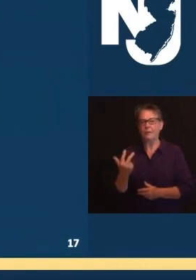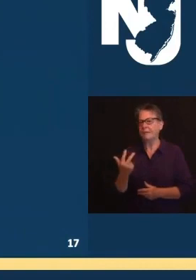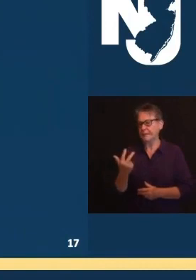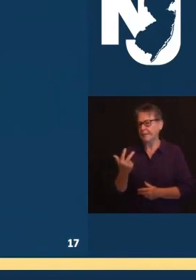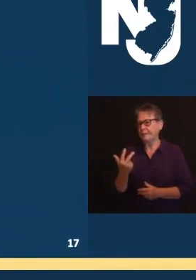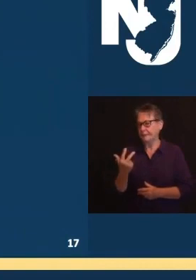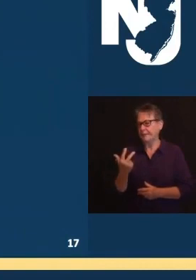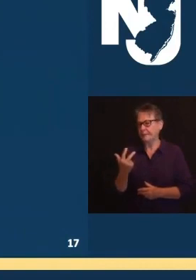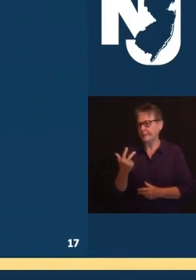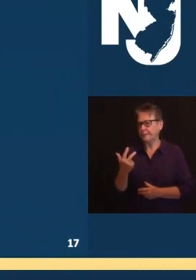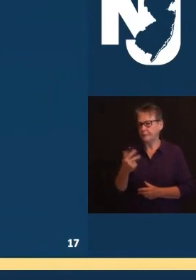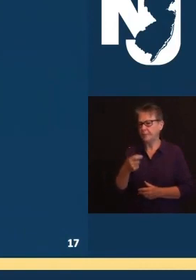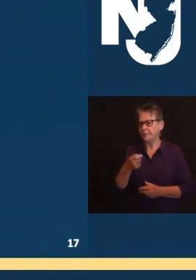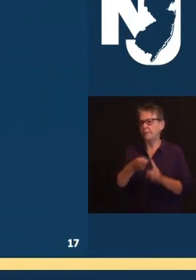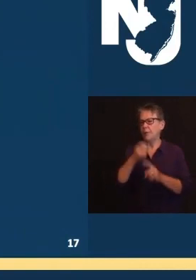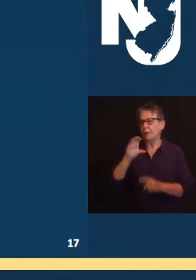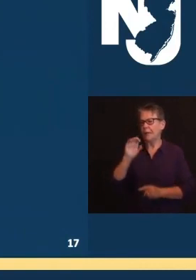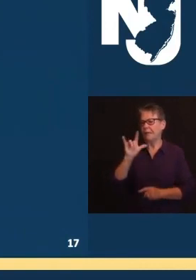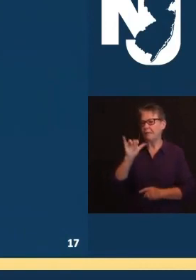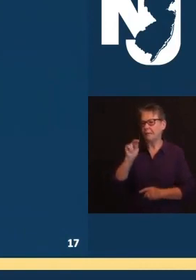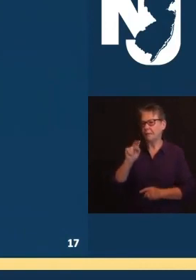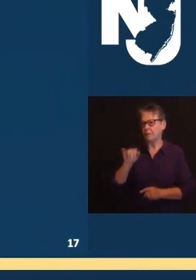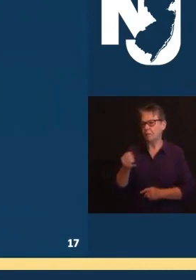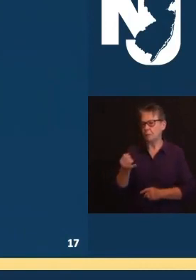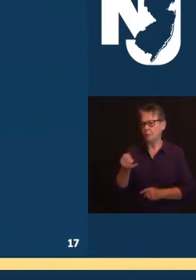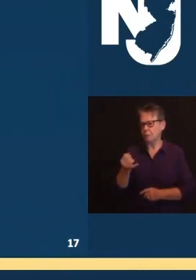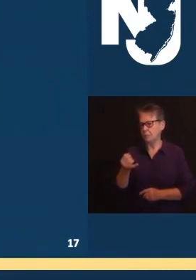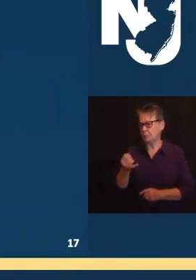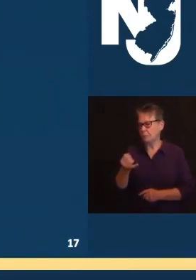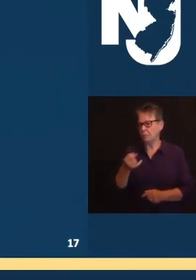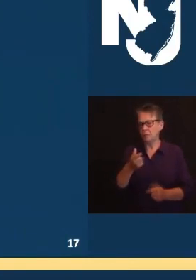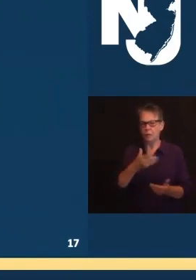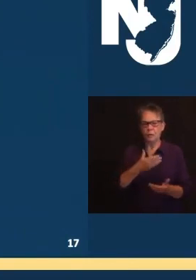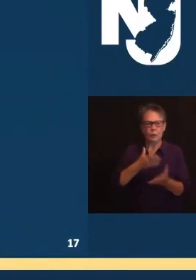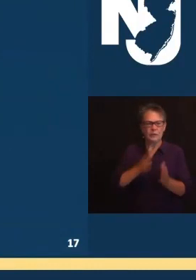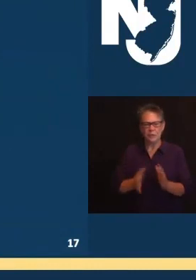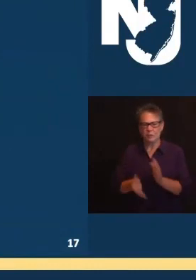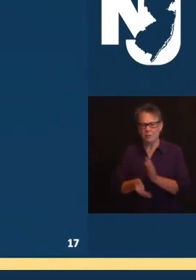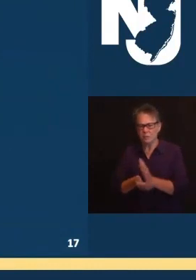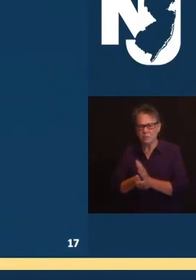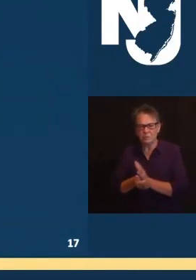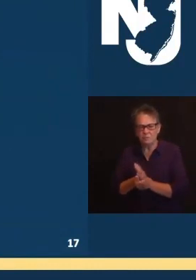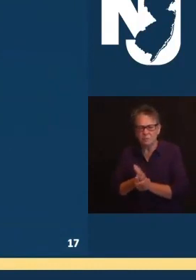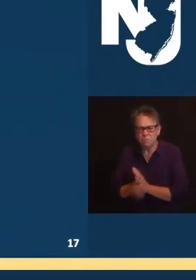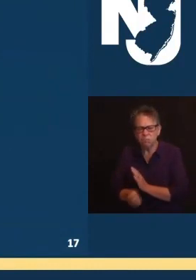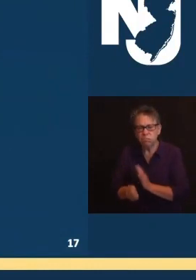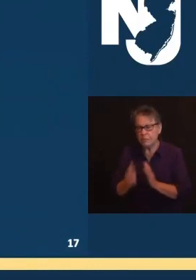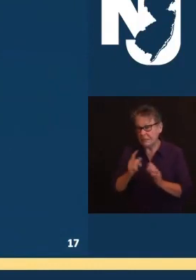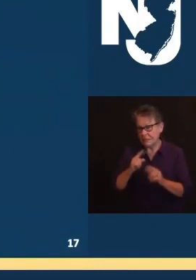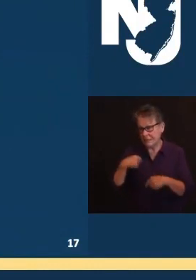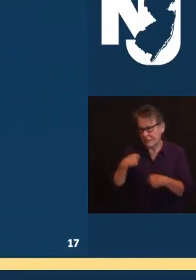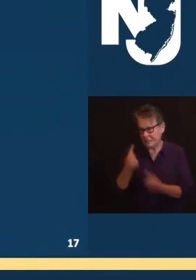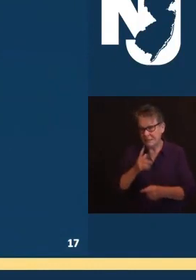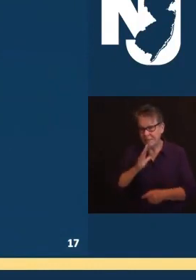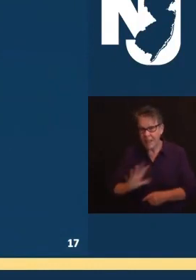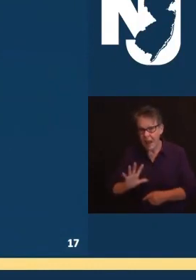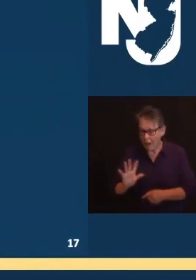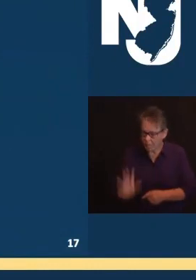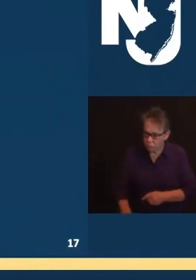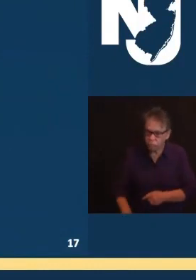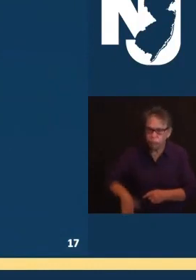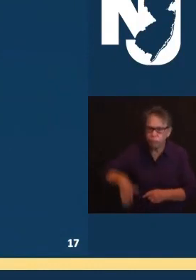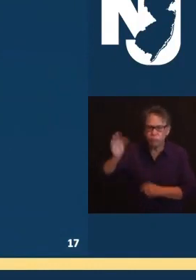III, a musical prodigy from the age of 5 when he set free the first notes from his father's